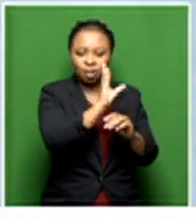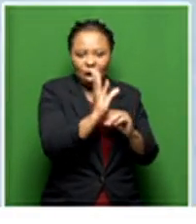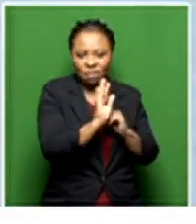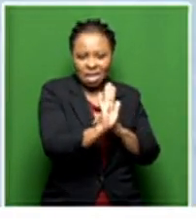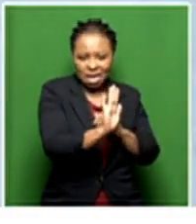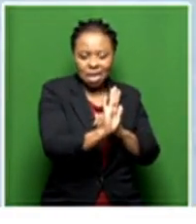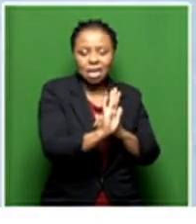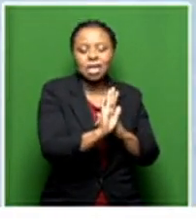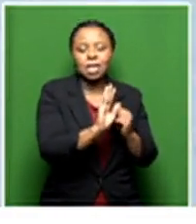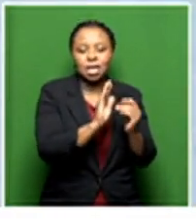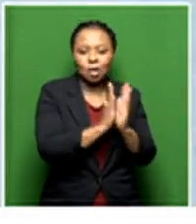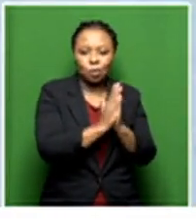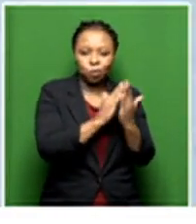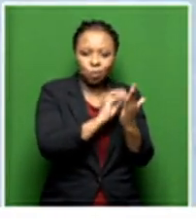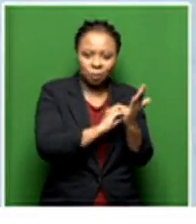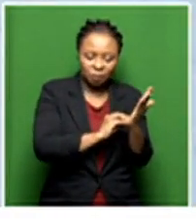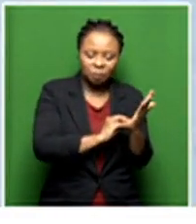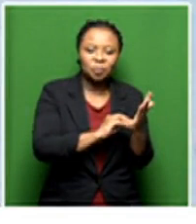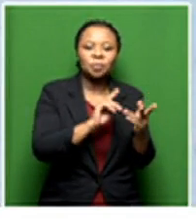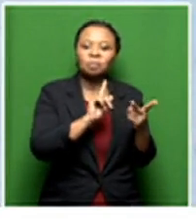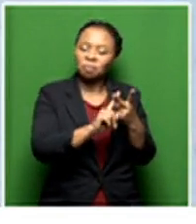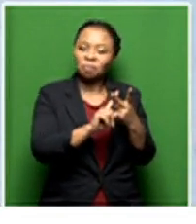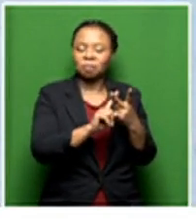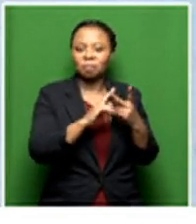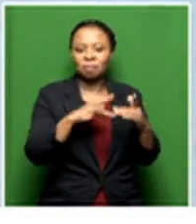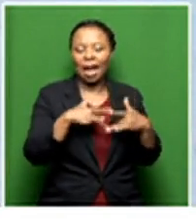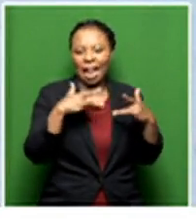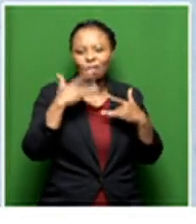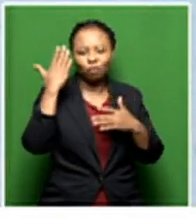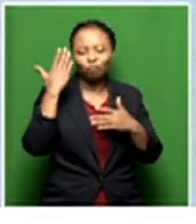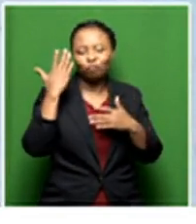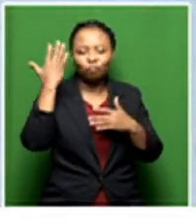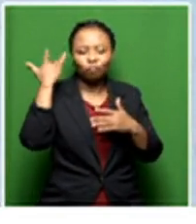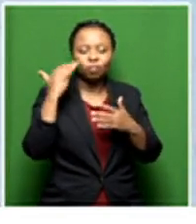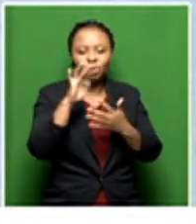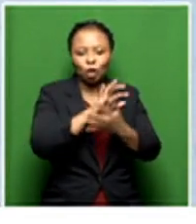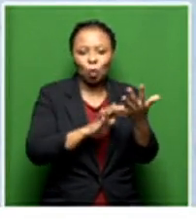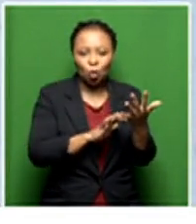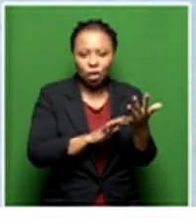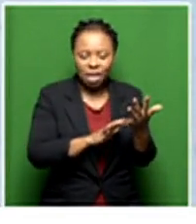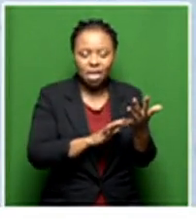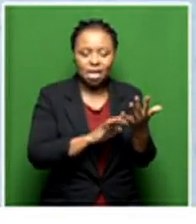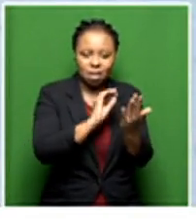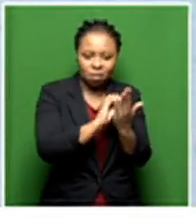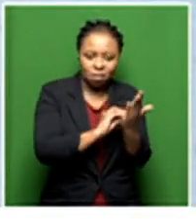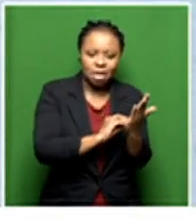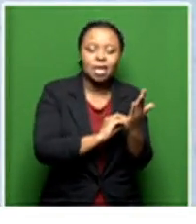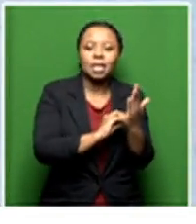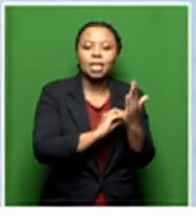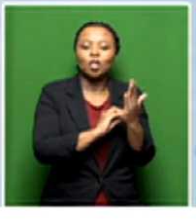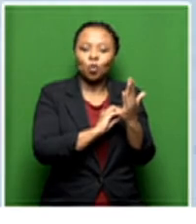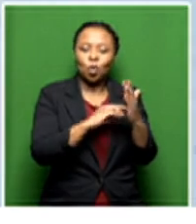is also a story of my life. And this part of encompassing my life